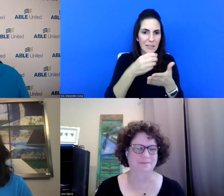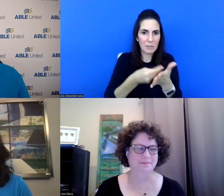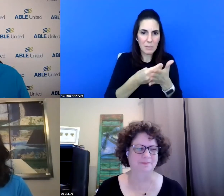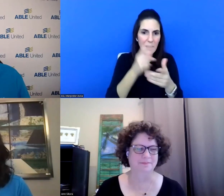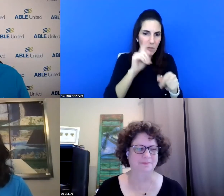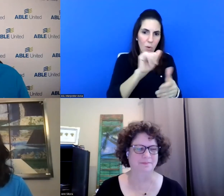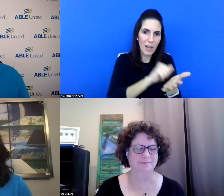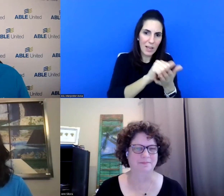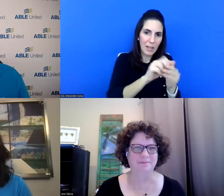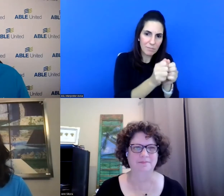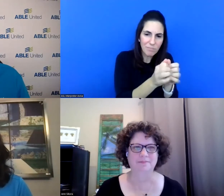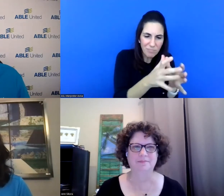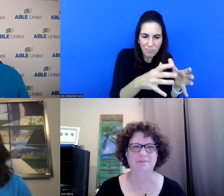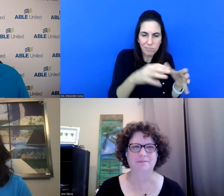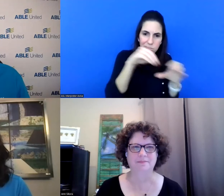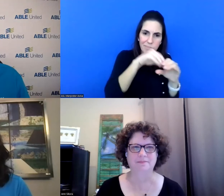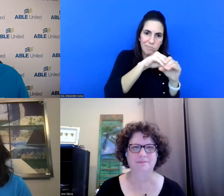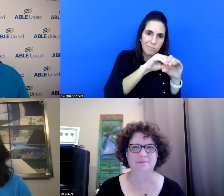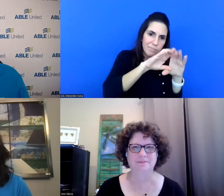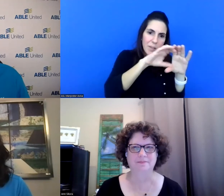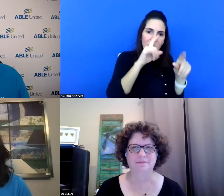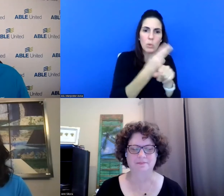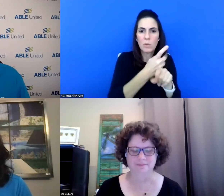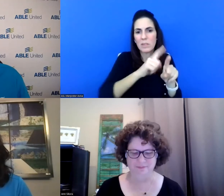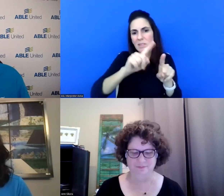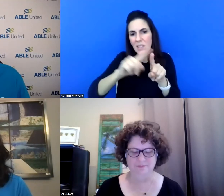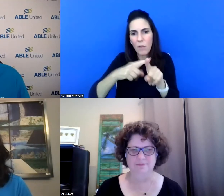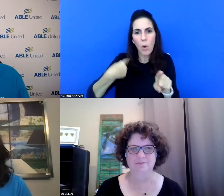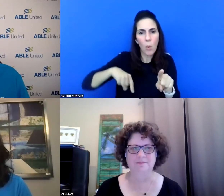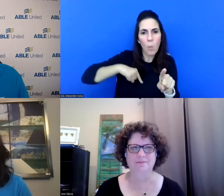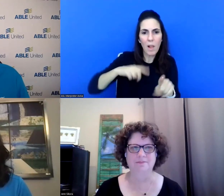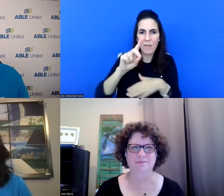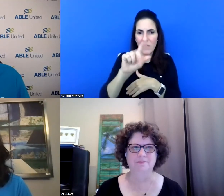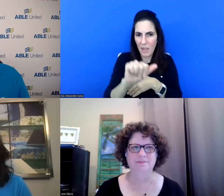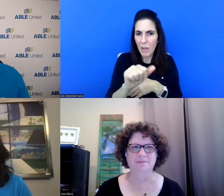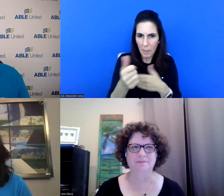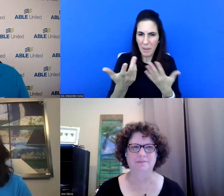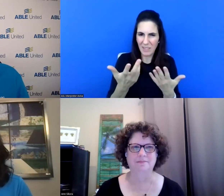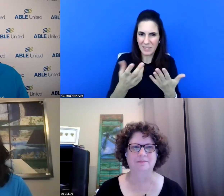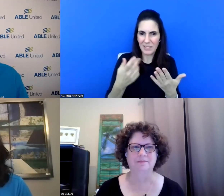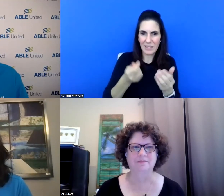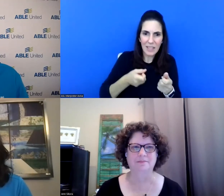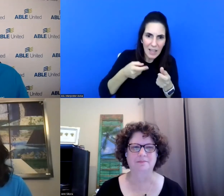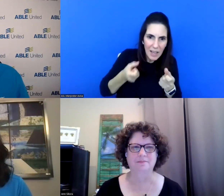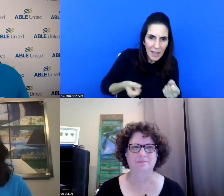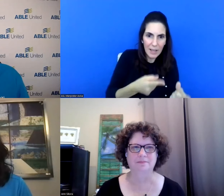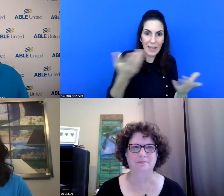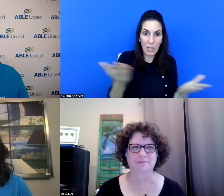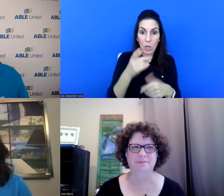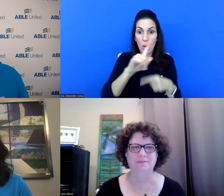and be used for a variety of qualified disability expenses. So here in Florida, there are 3 requirements. One's unique to